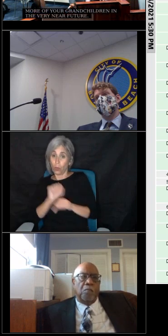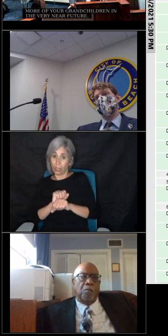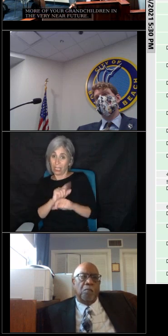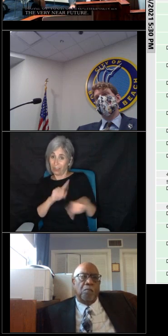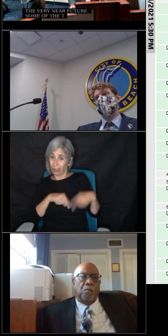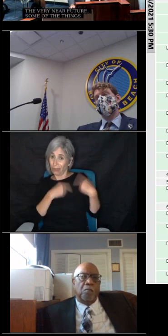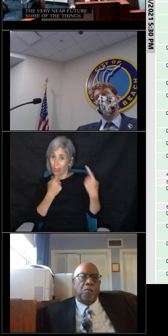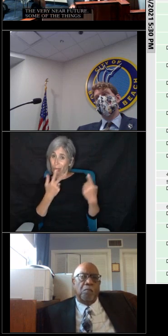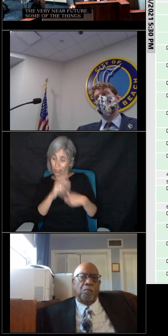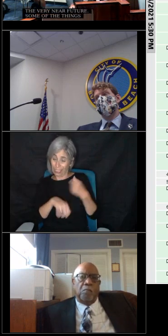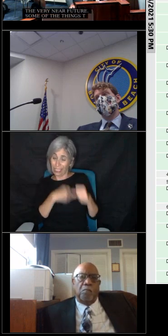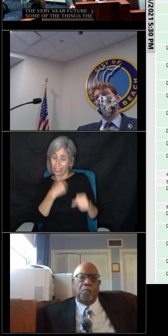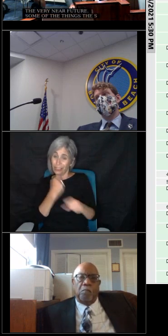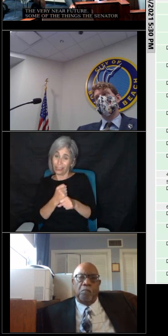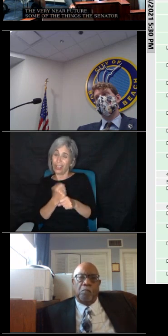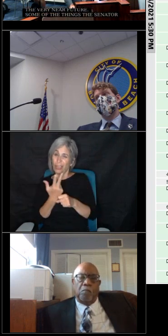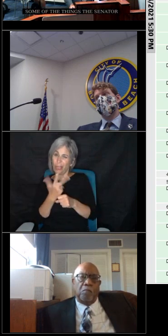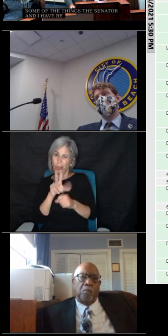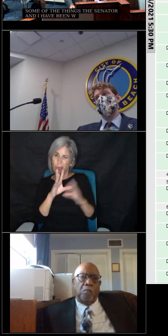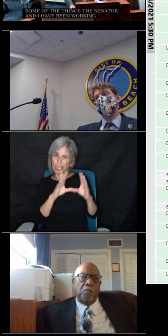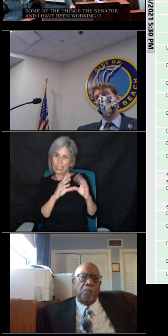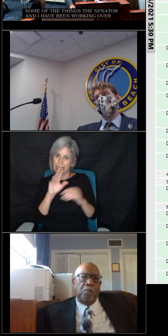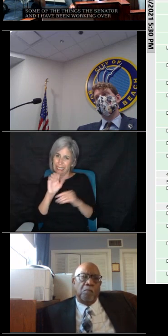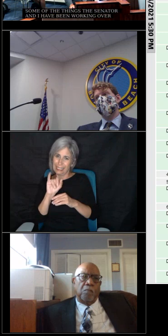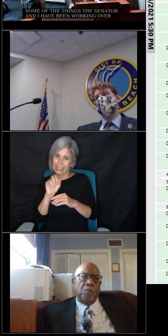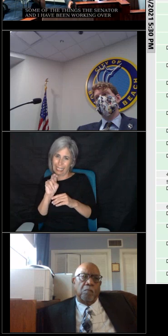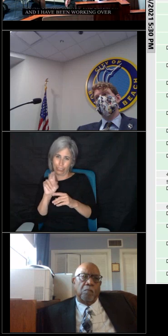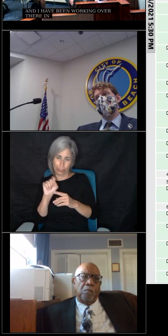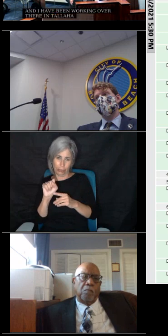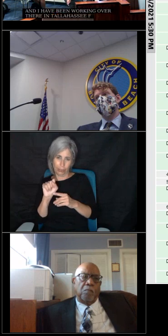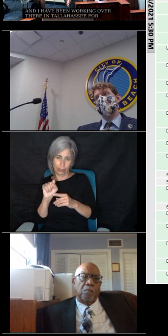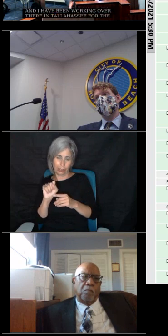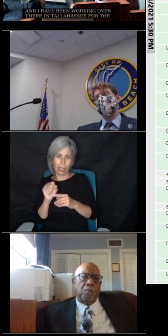3 years, 3 sessions, you will. And just to give